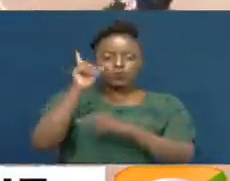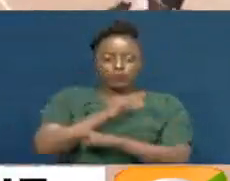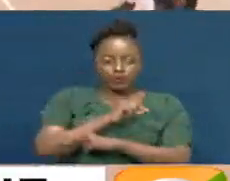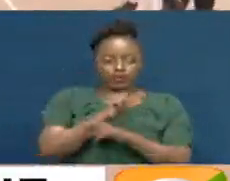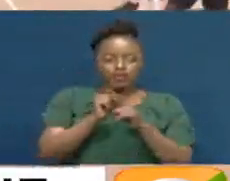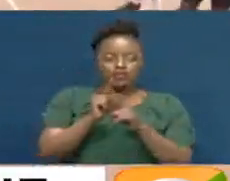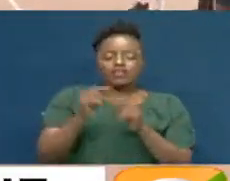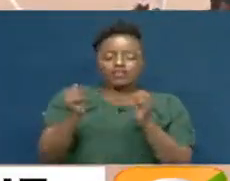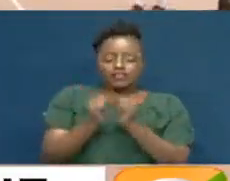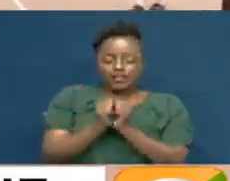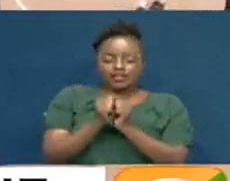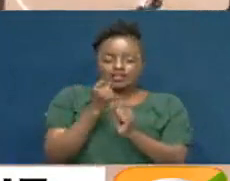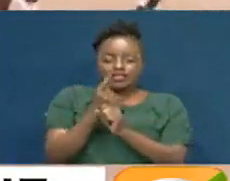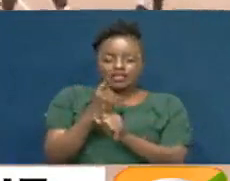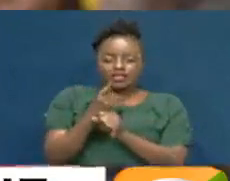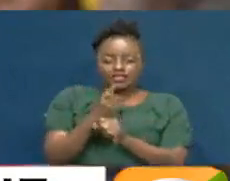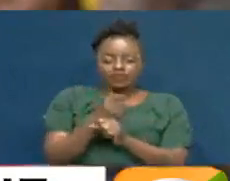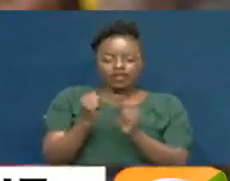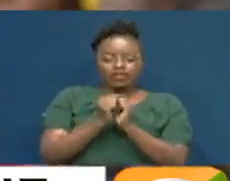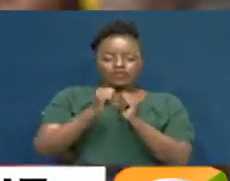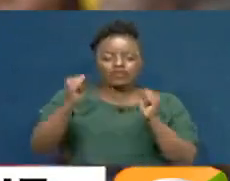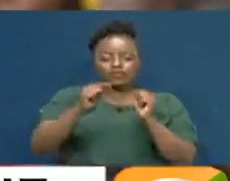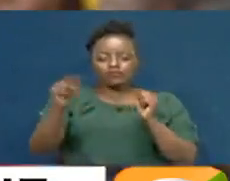tense final set, 15-11.